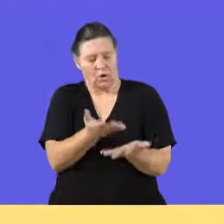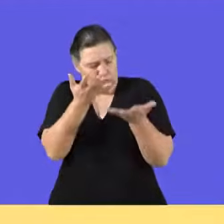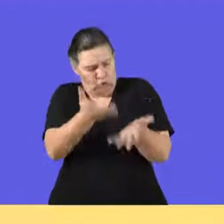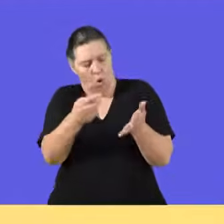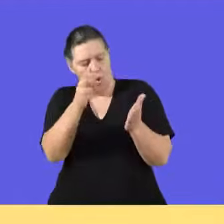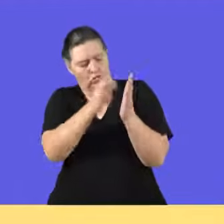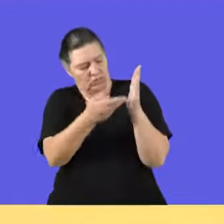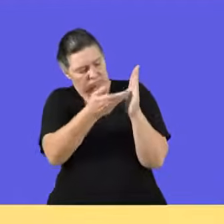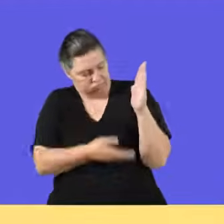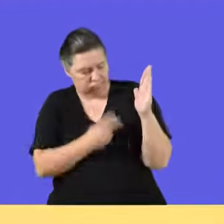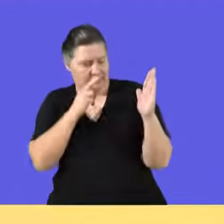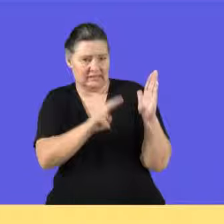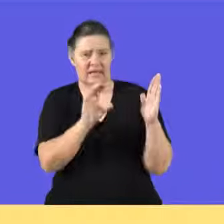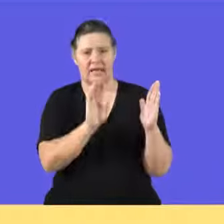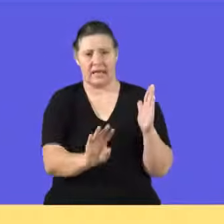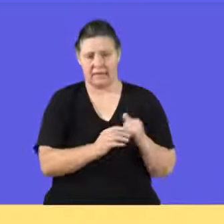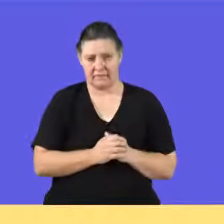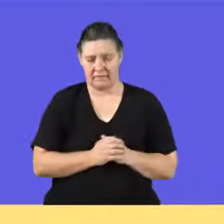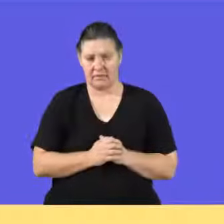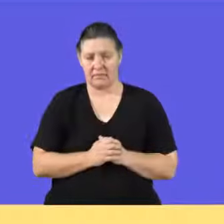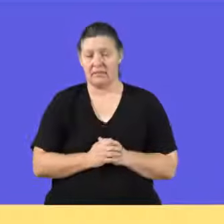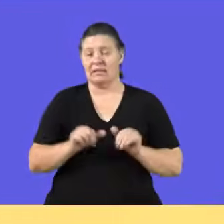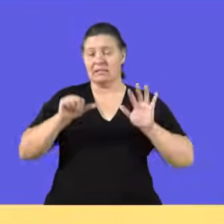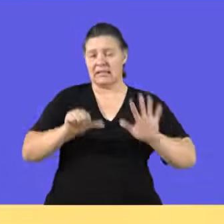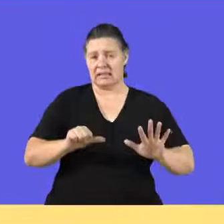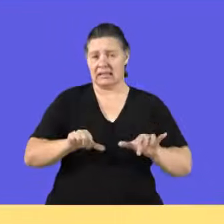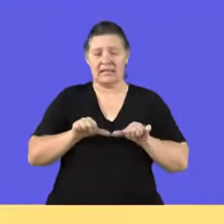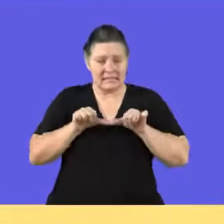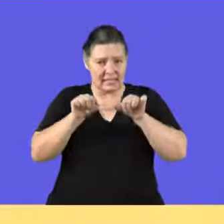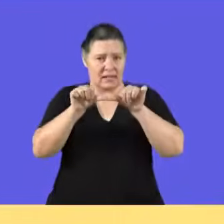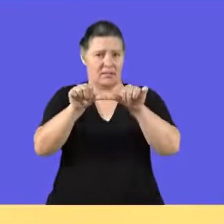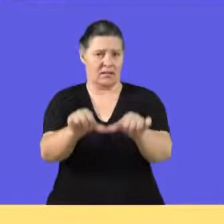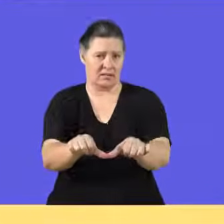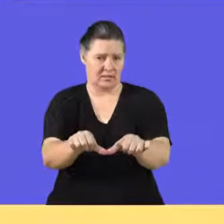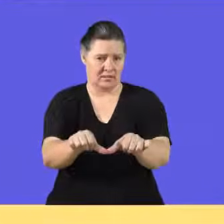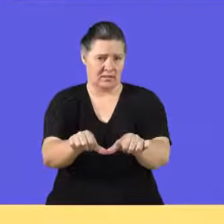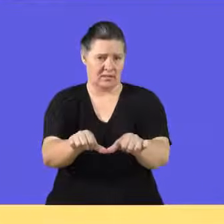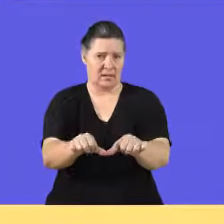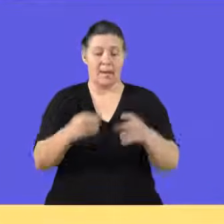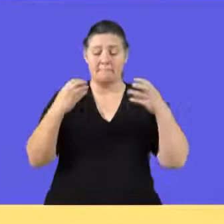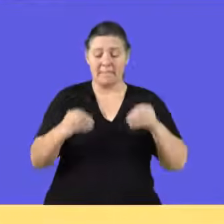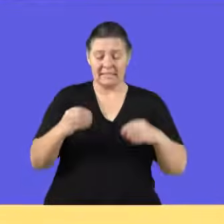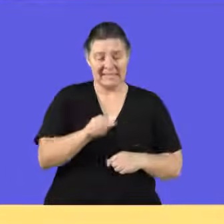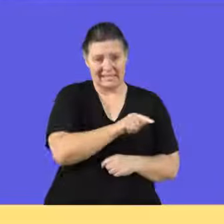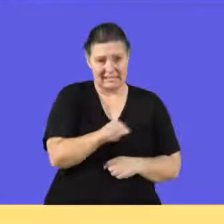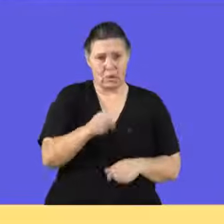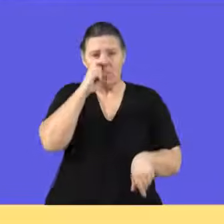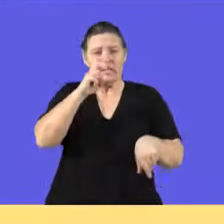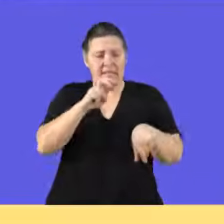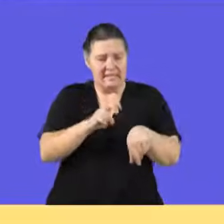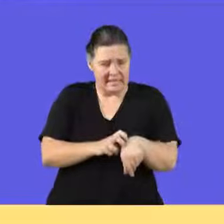to be fair. Let's quickly look at number 6, sustainability. That is,